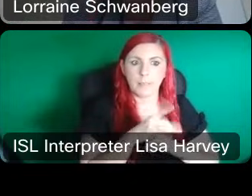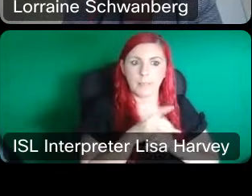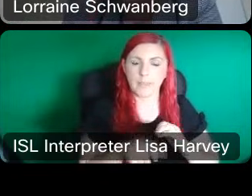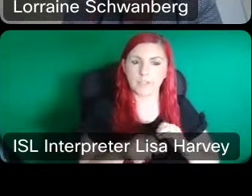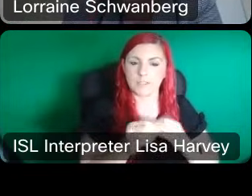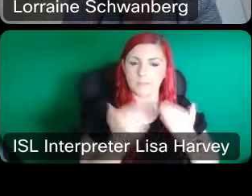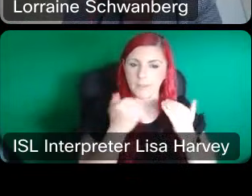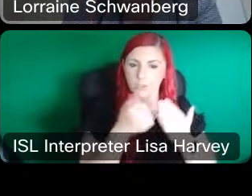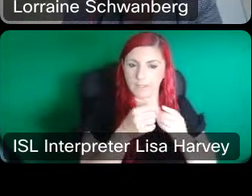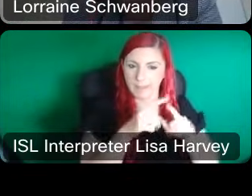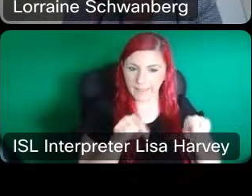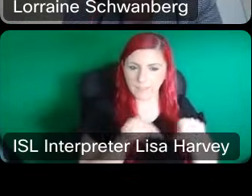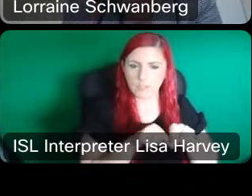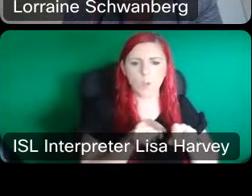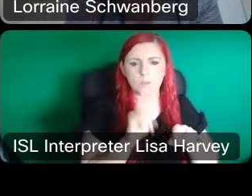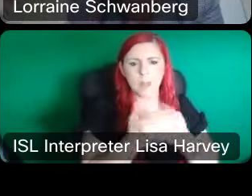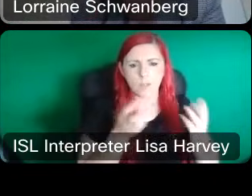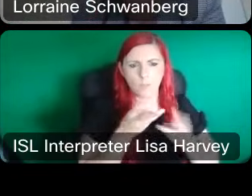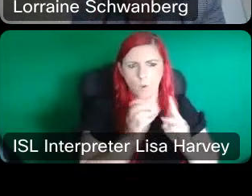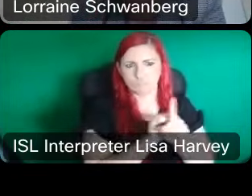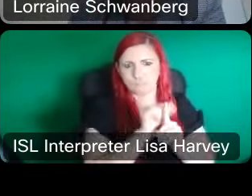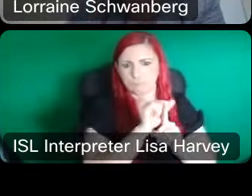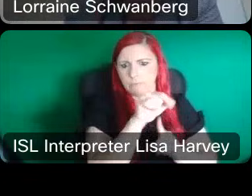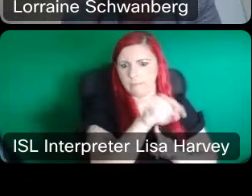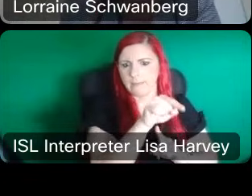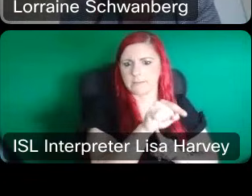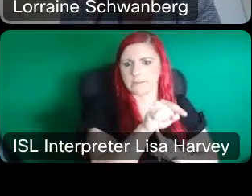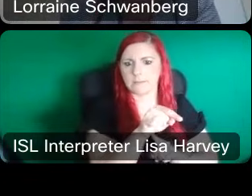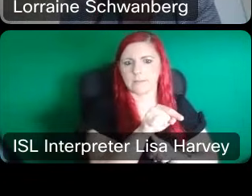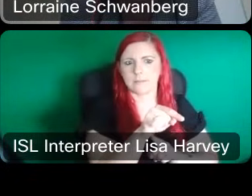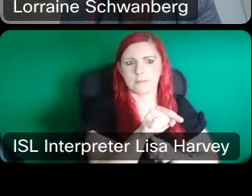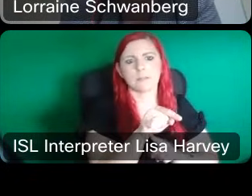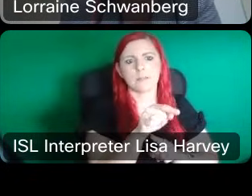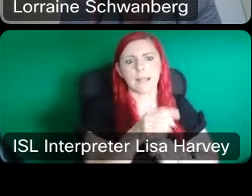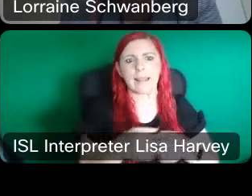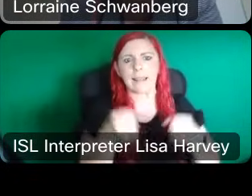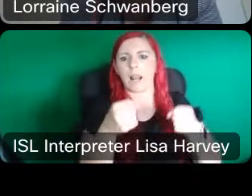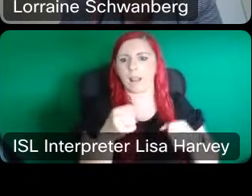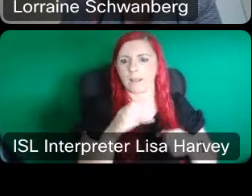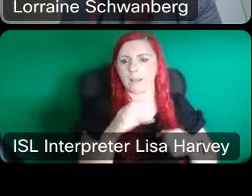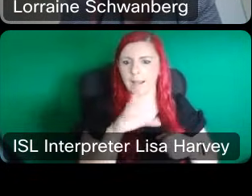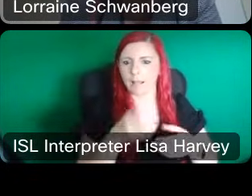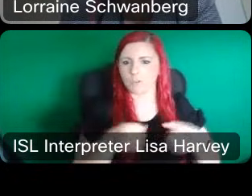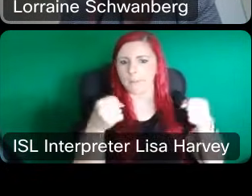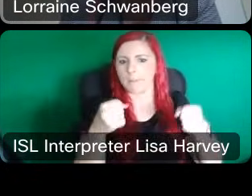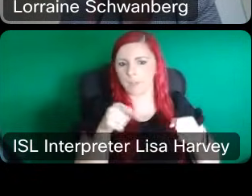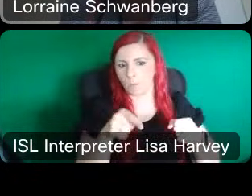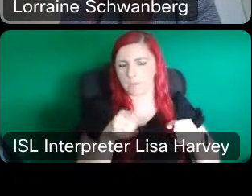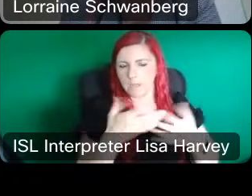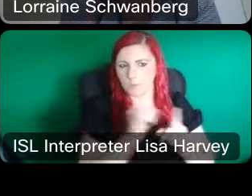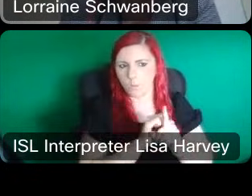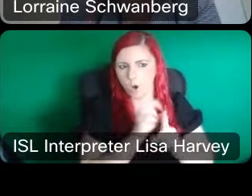do quite a bit of work on the role of the clinical champion, and we'll be engaging with services around that again. Supports for the role of